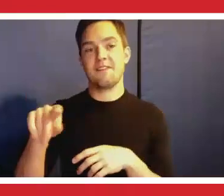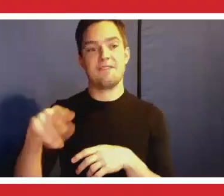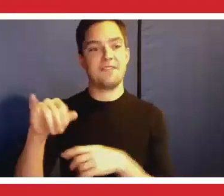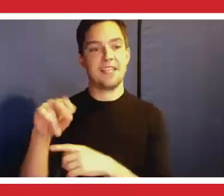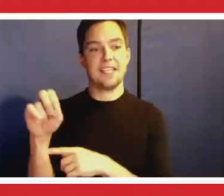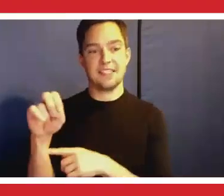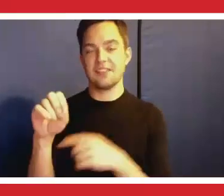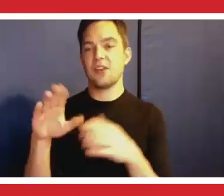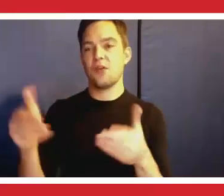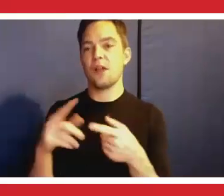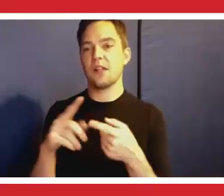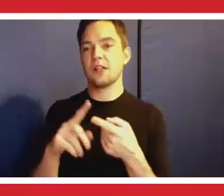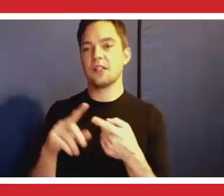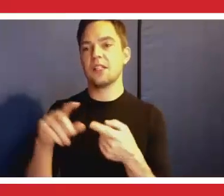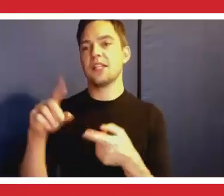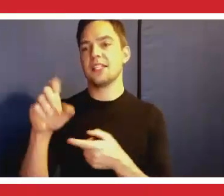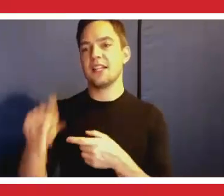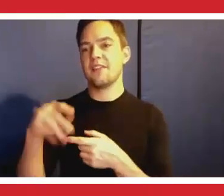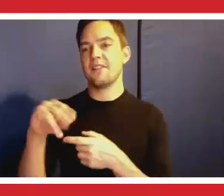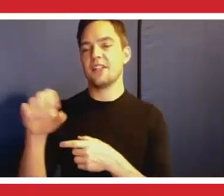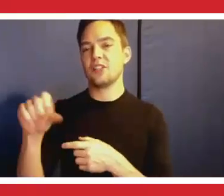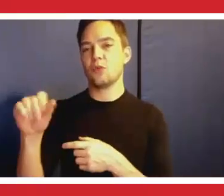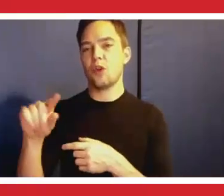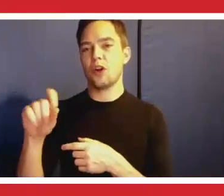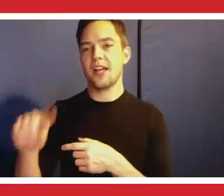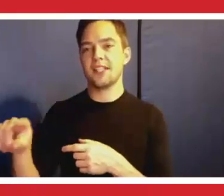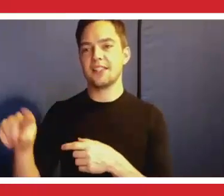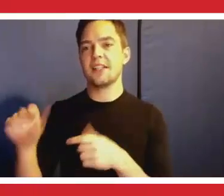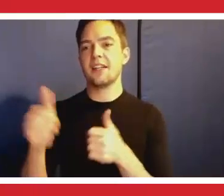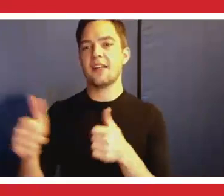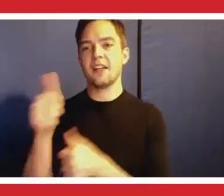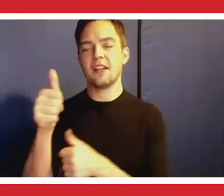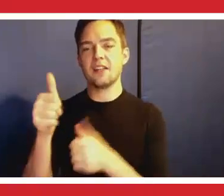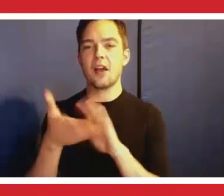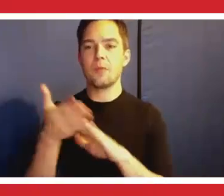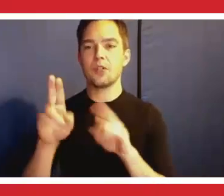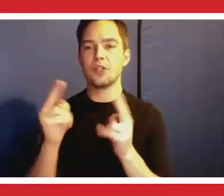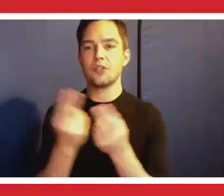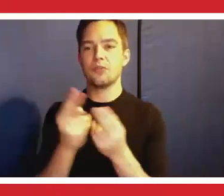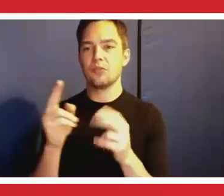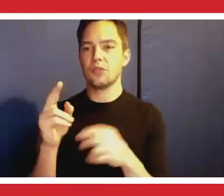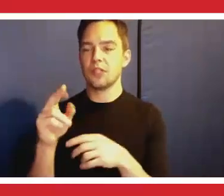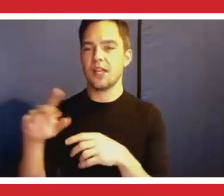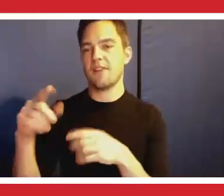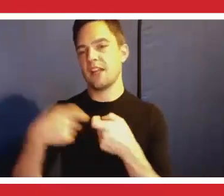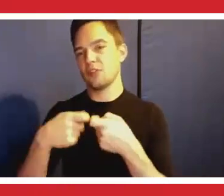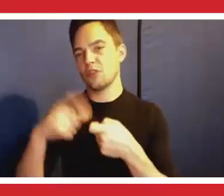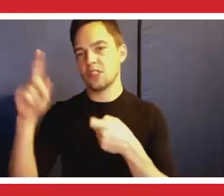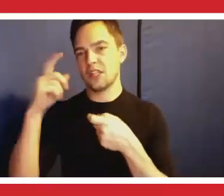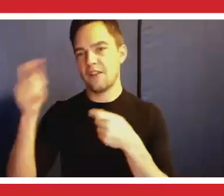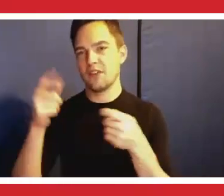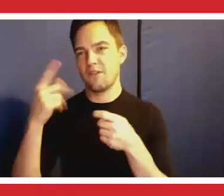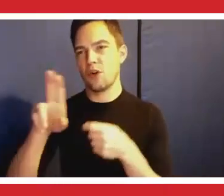screen Delfina Suarez, Head of the Operating Unit on Policy-Driven Electronic Governance for the